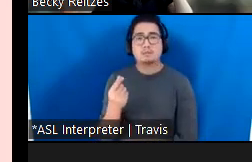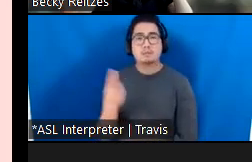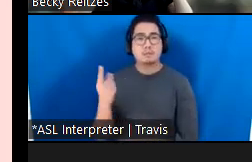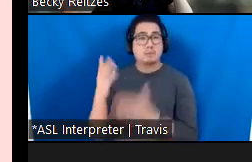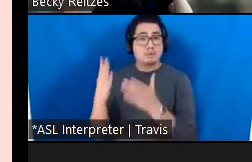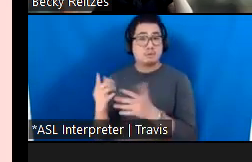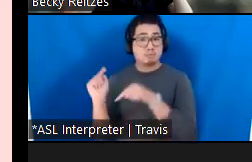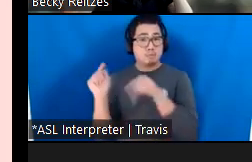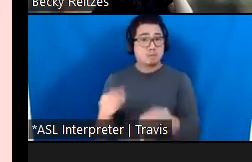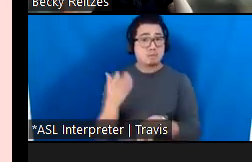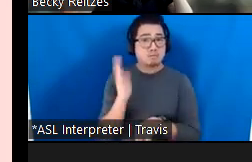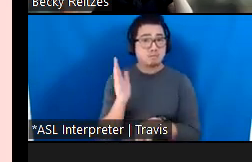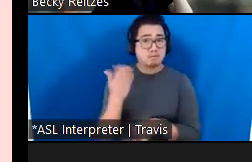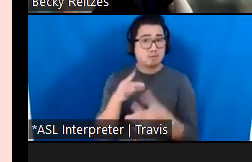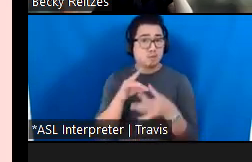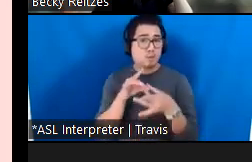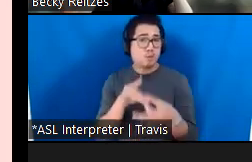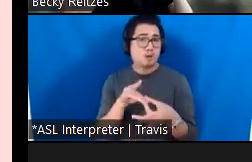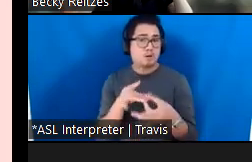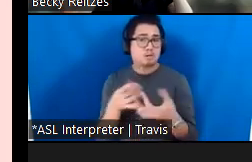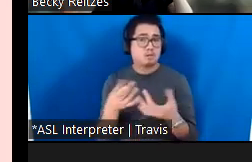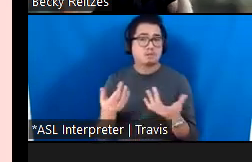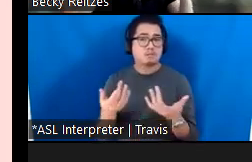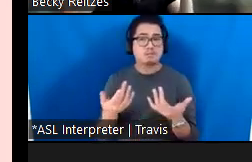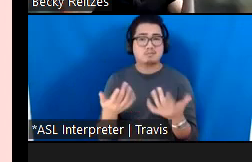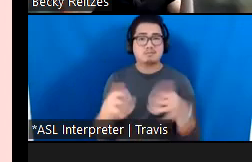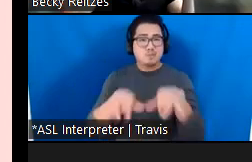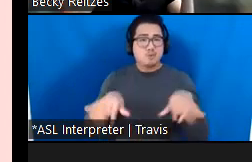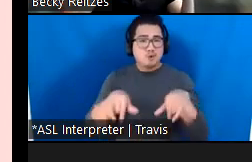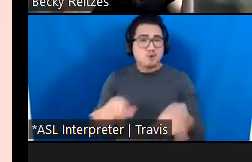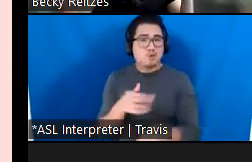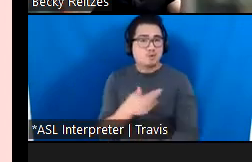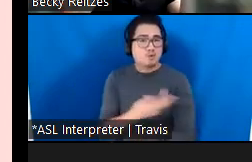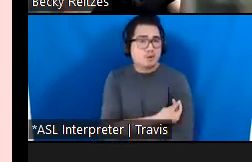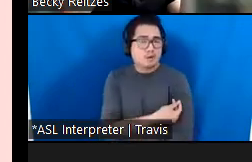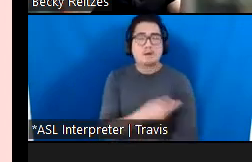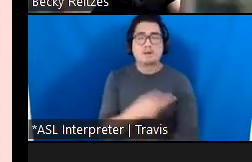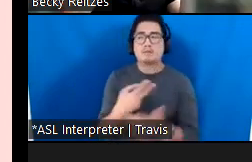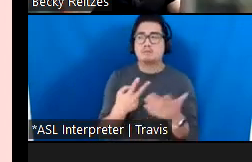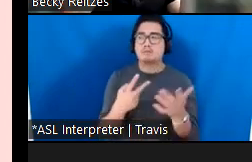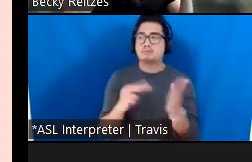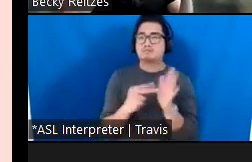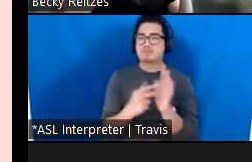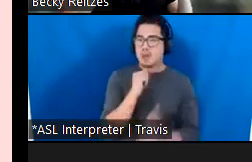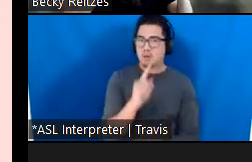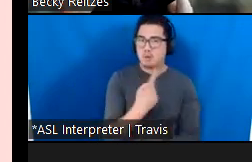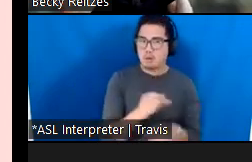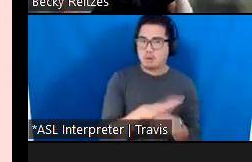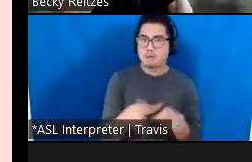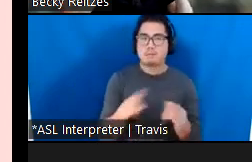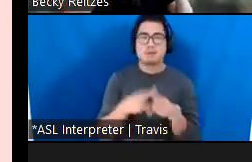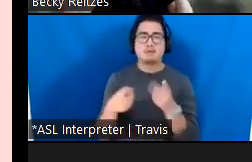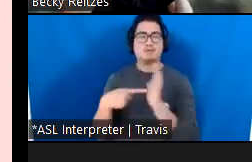do a presentation on routine vaccinations, so not just COVID, but childhood vaccinations in general.